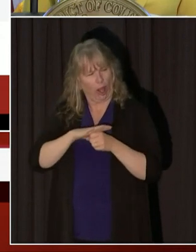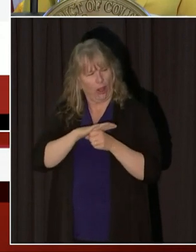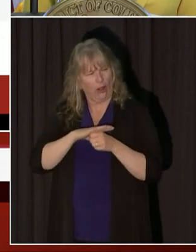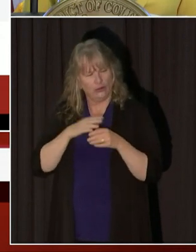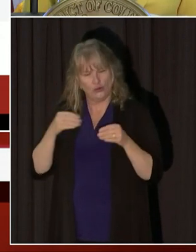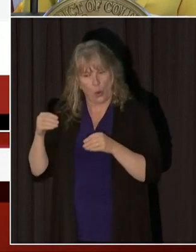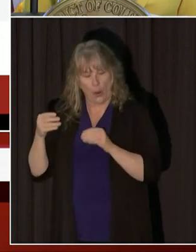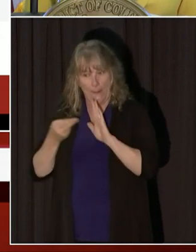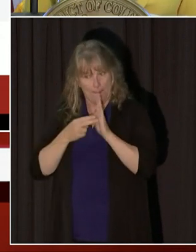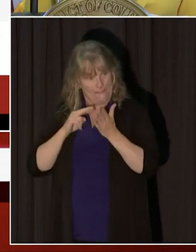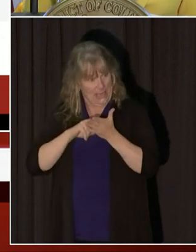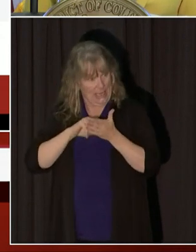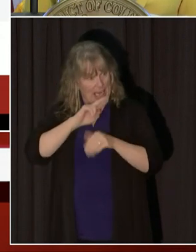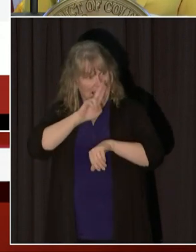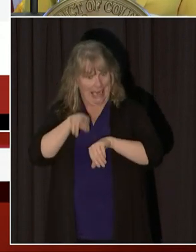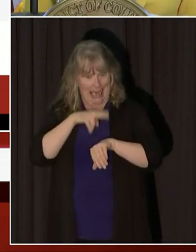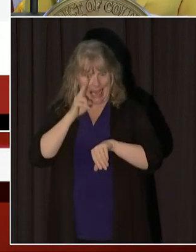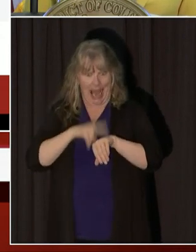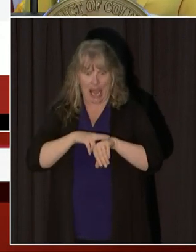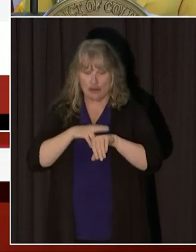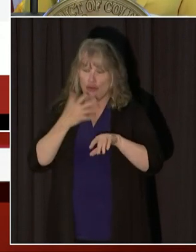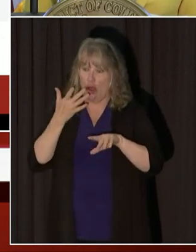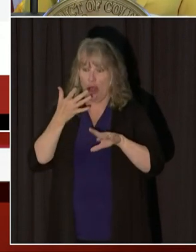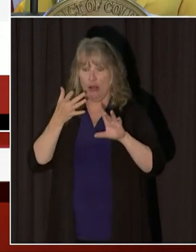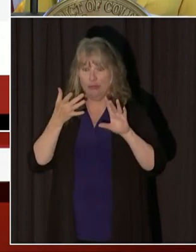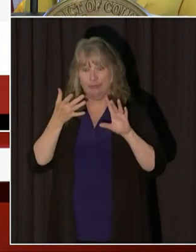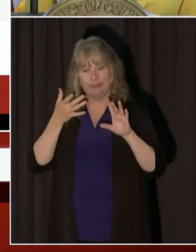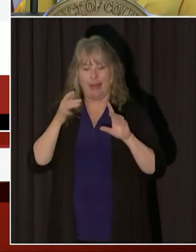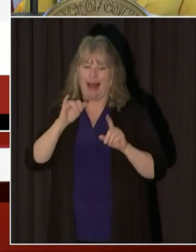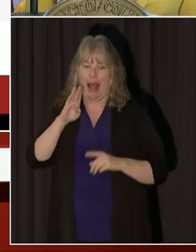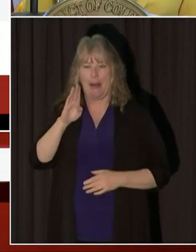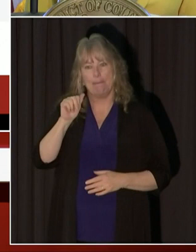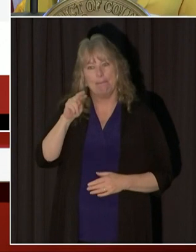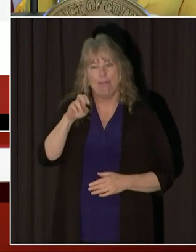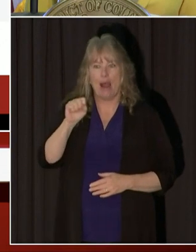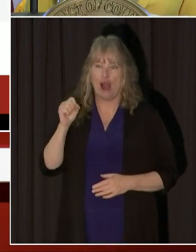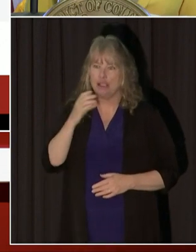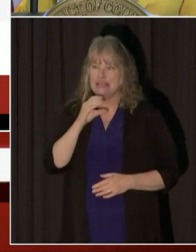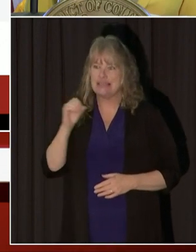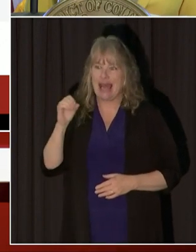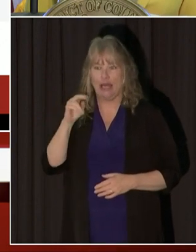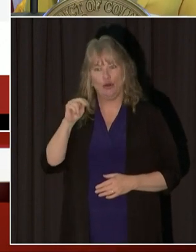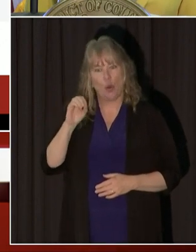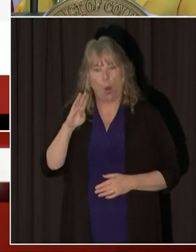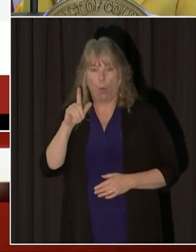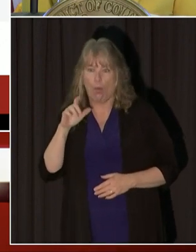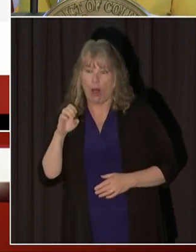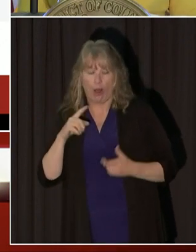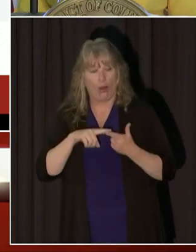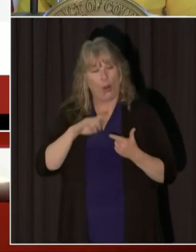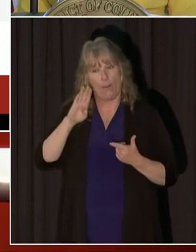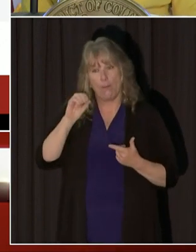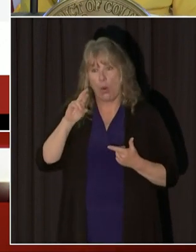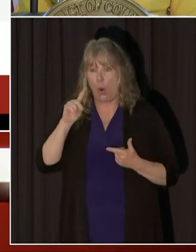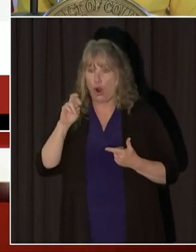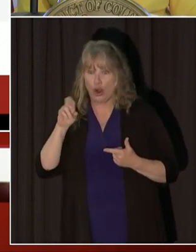like a national chain of Barnes and Noble or Borders, they wouldn't be able to qualify for